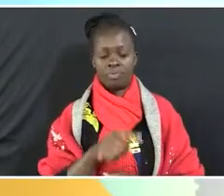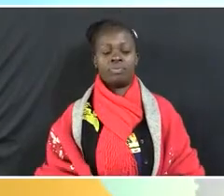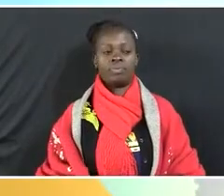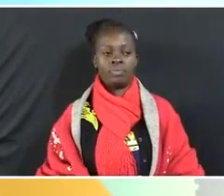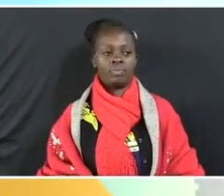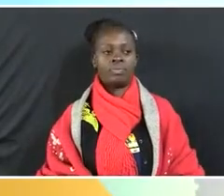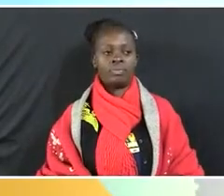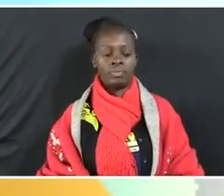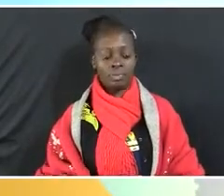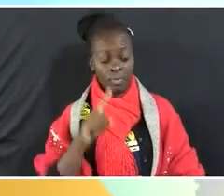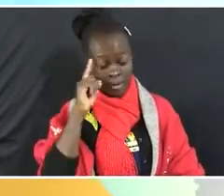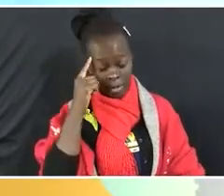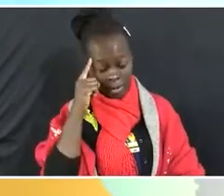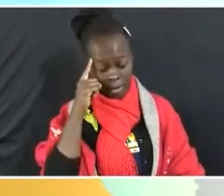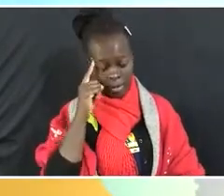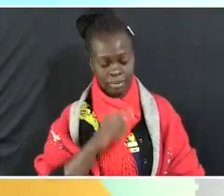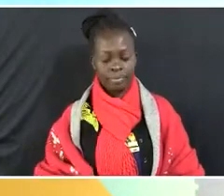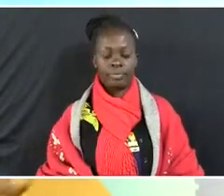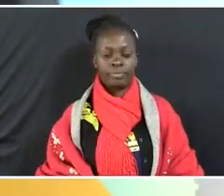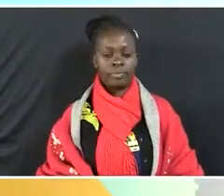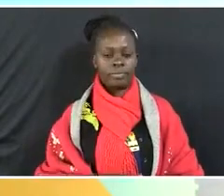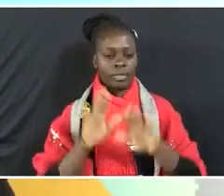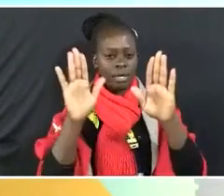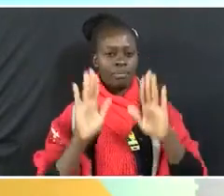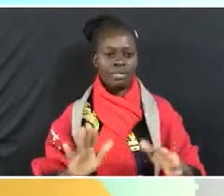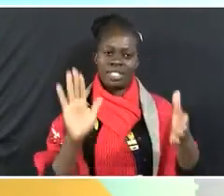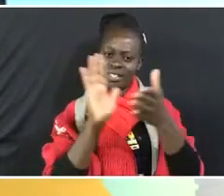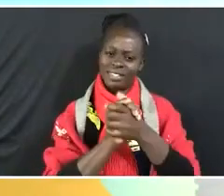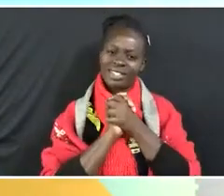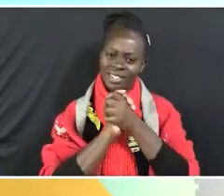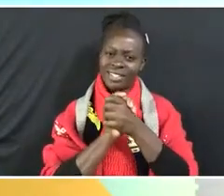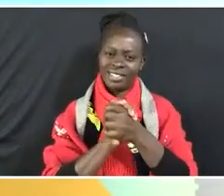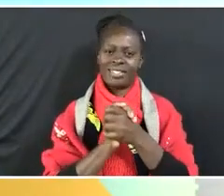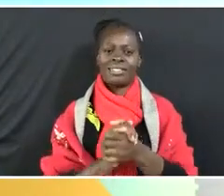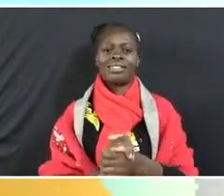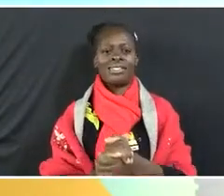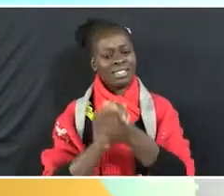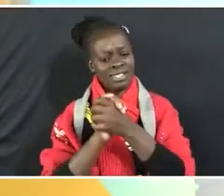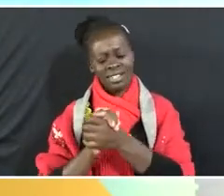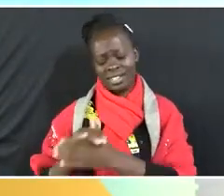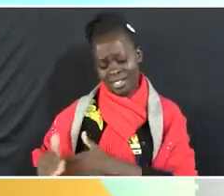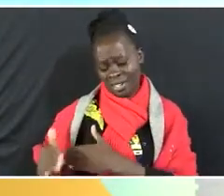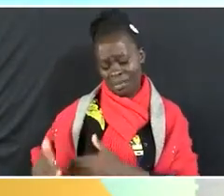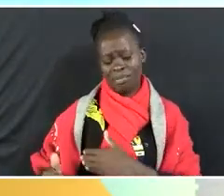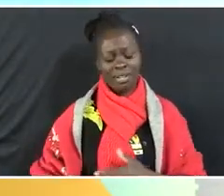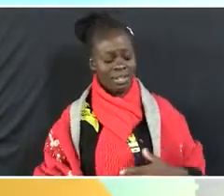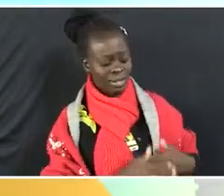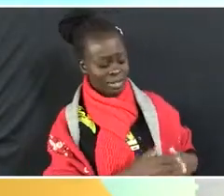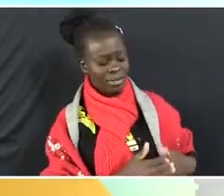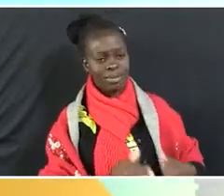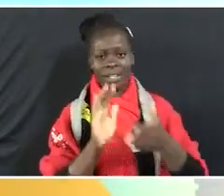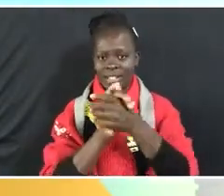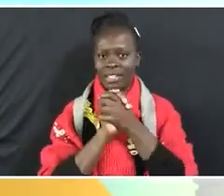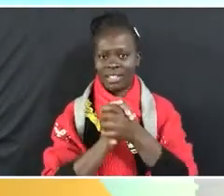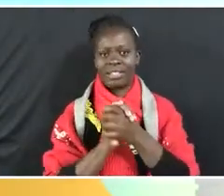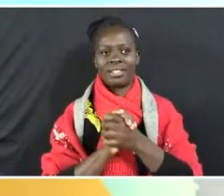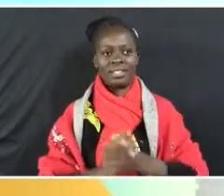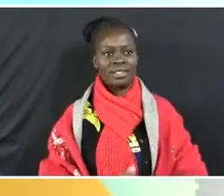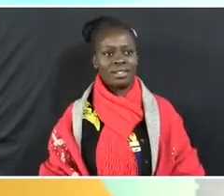Handle us with care. Say hi. Church members, you must greet each other. How do you come to church and you're not even saying